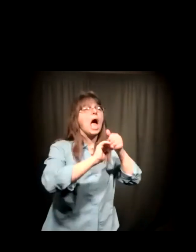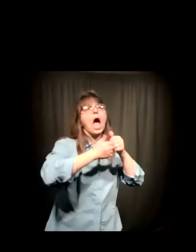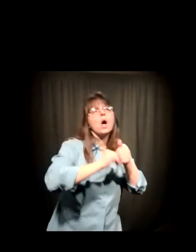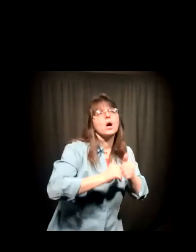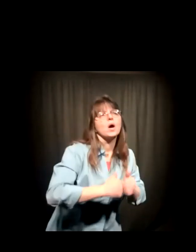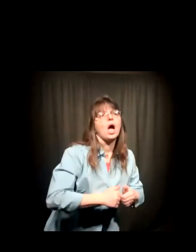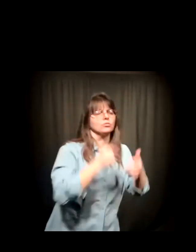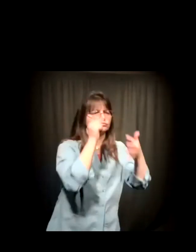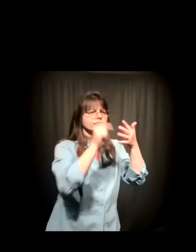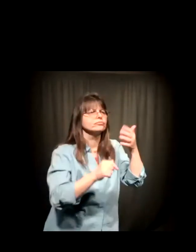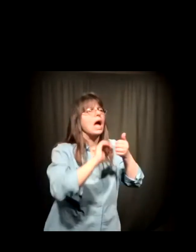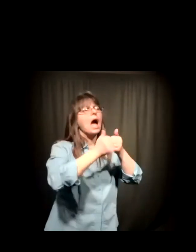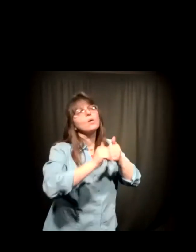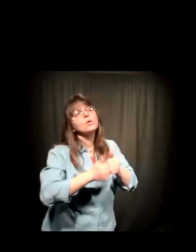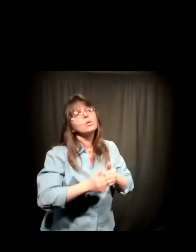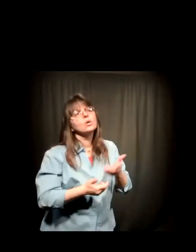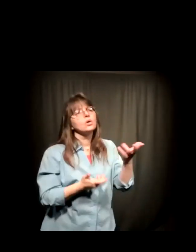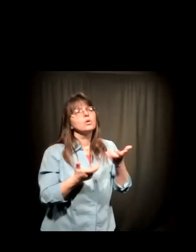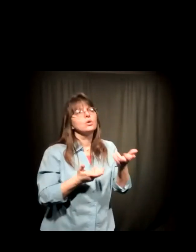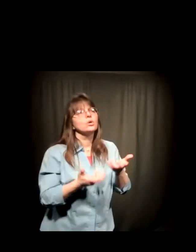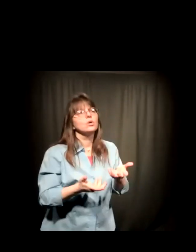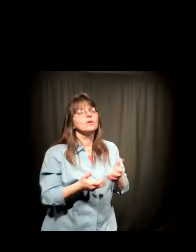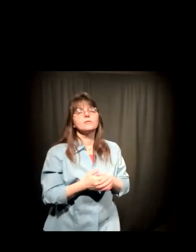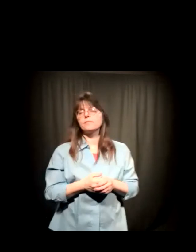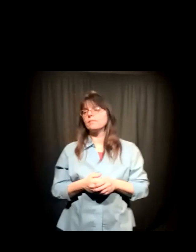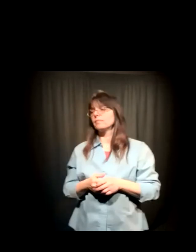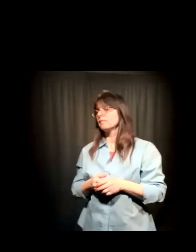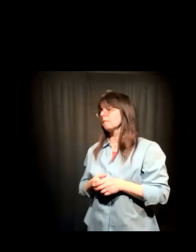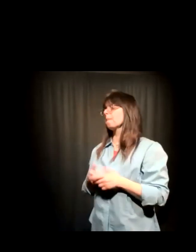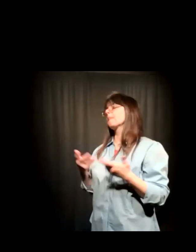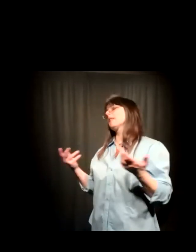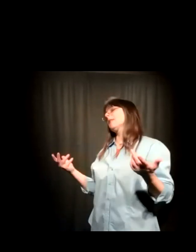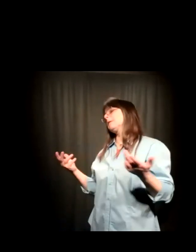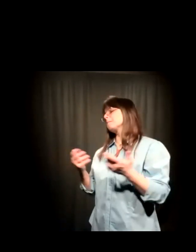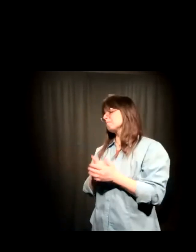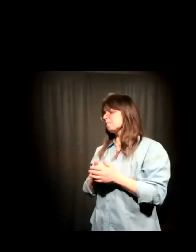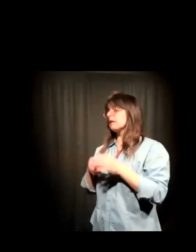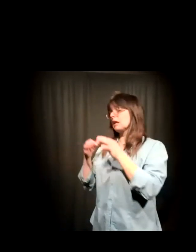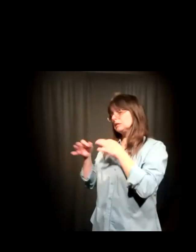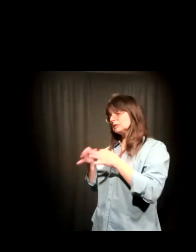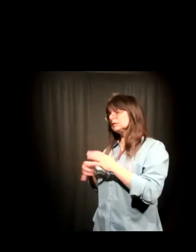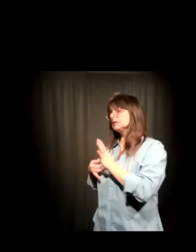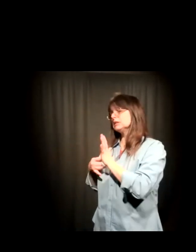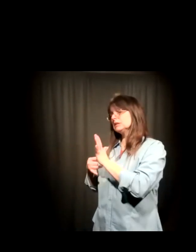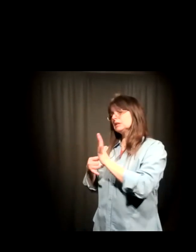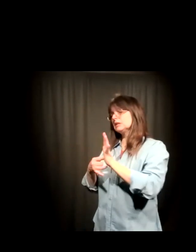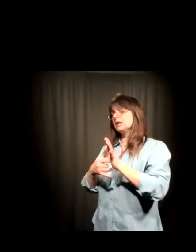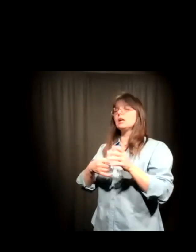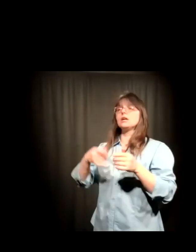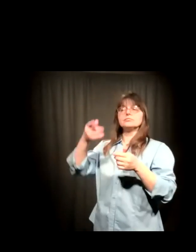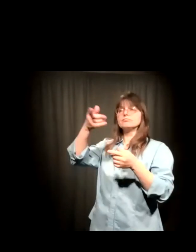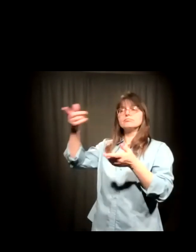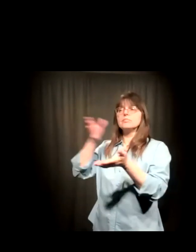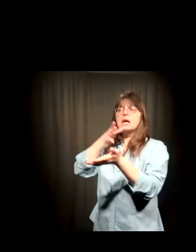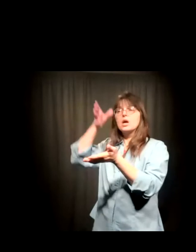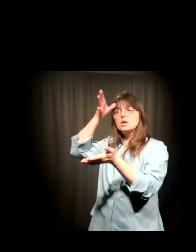lower again, at least in the beginning. Word began traveling through mothers, teachers, statesmen.